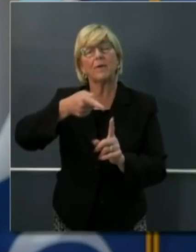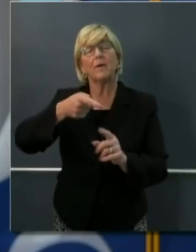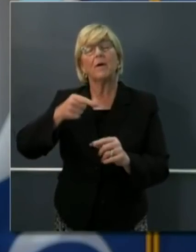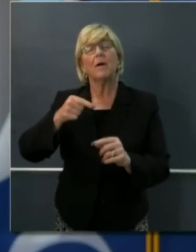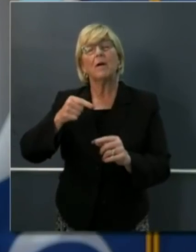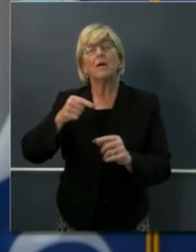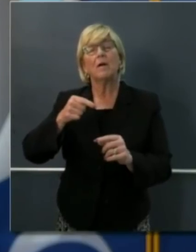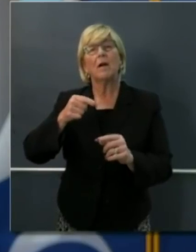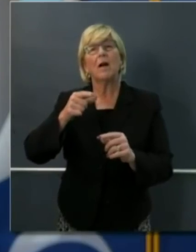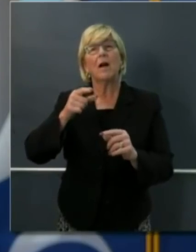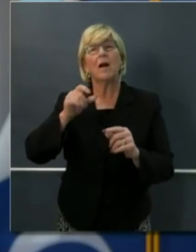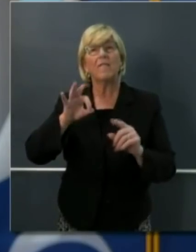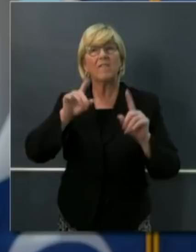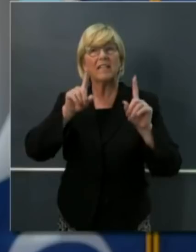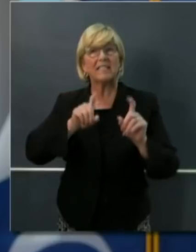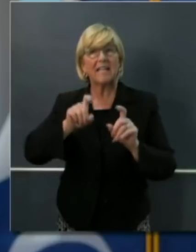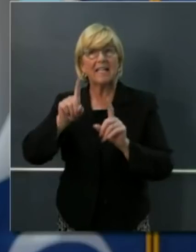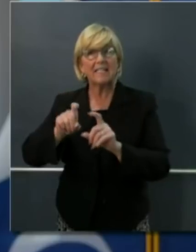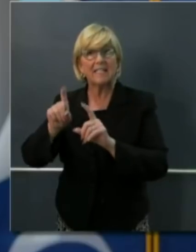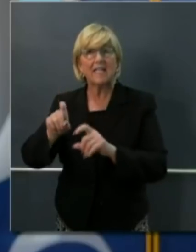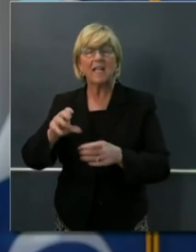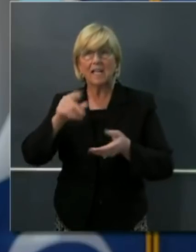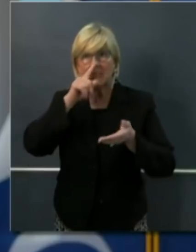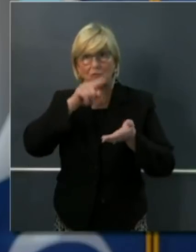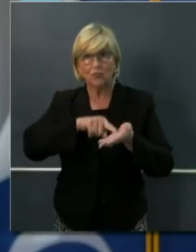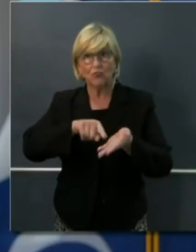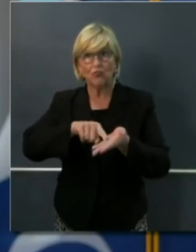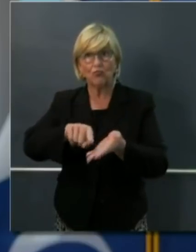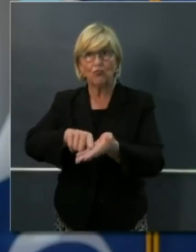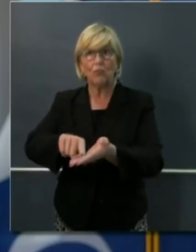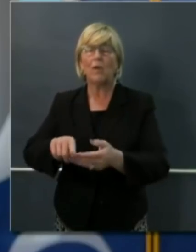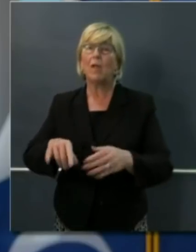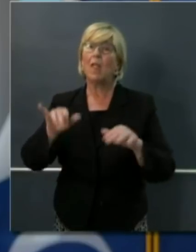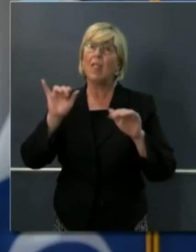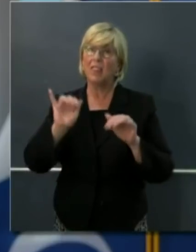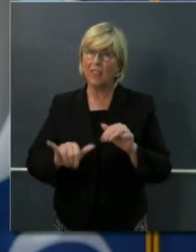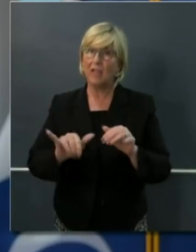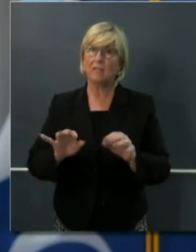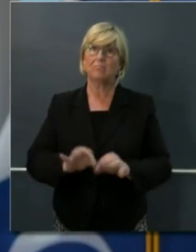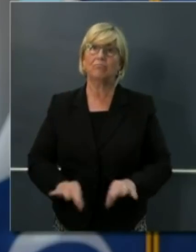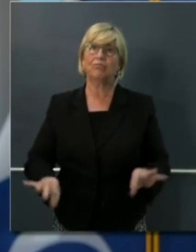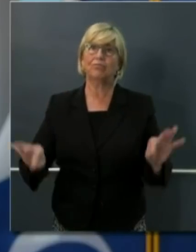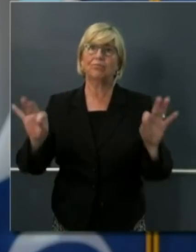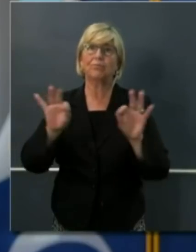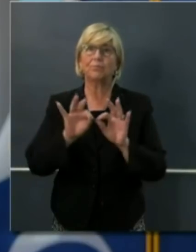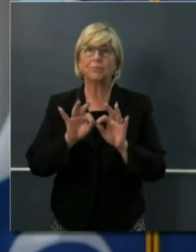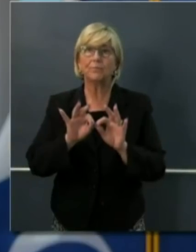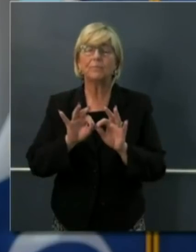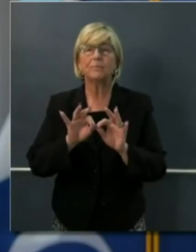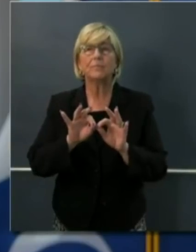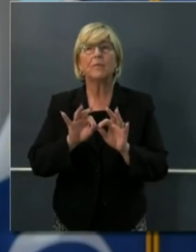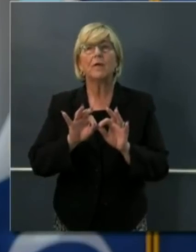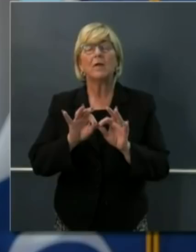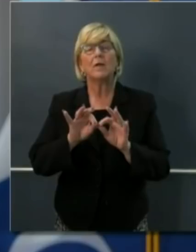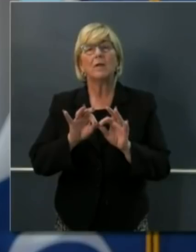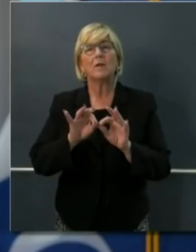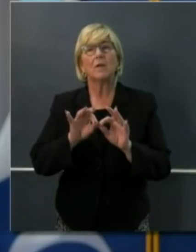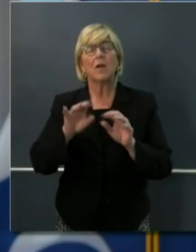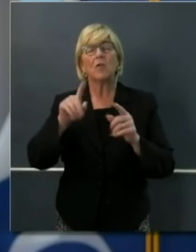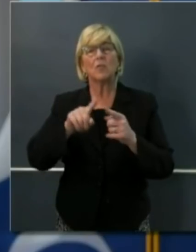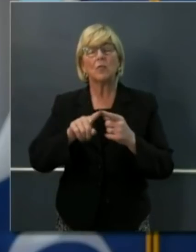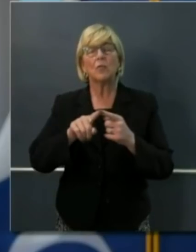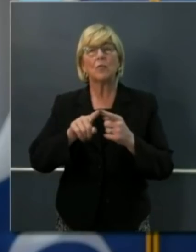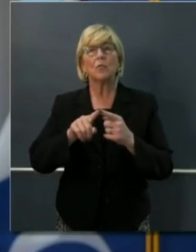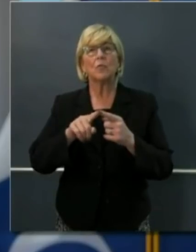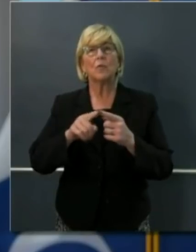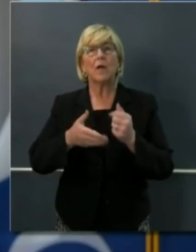the issues of testing and tracing, which will be foundational to our broader efforts to get to those other